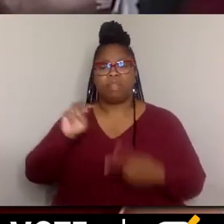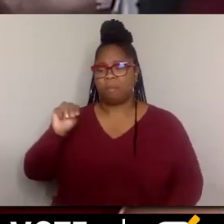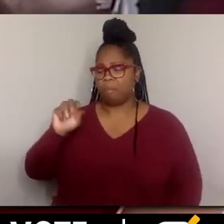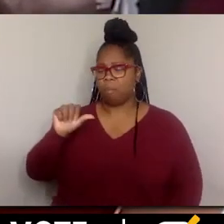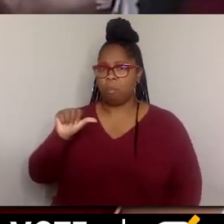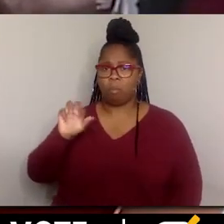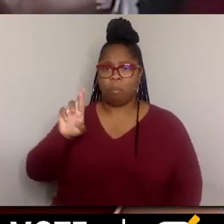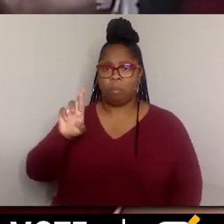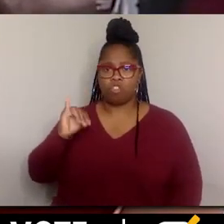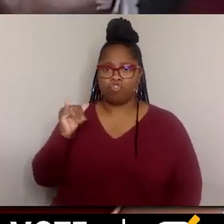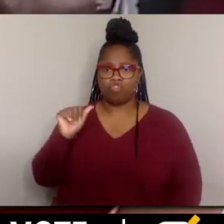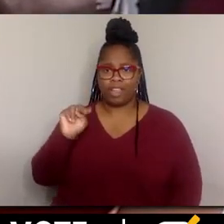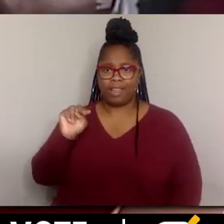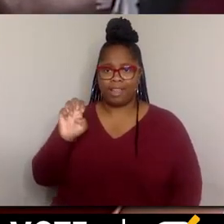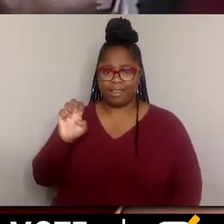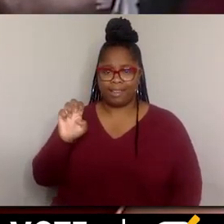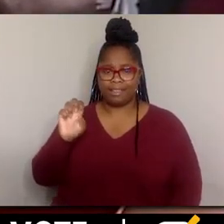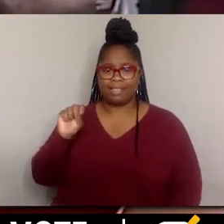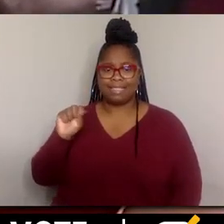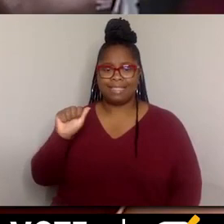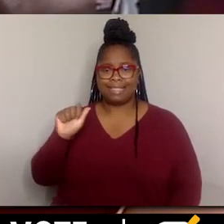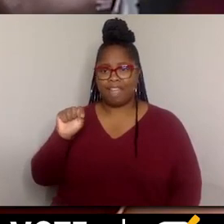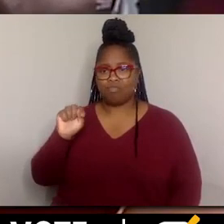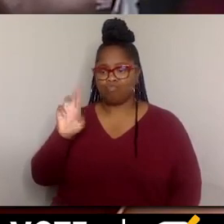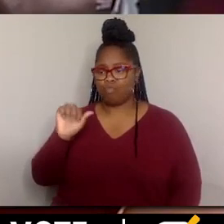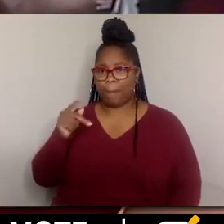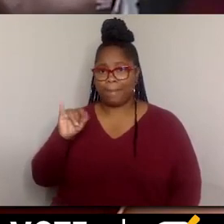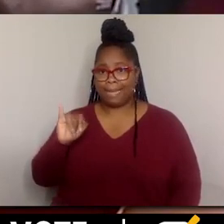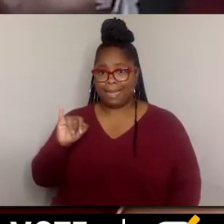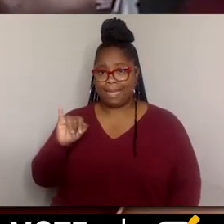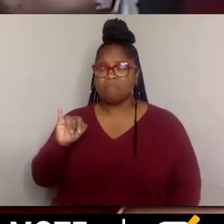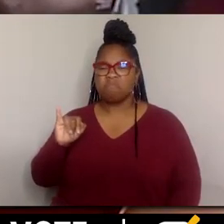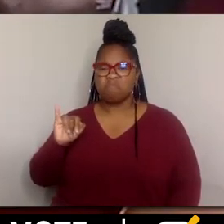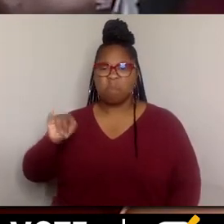Marjan Strappi's Persepolis,